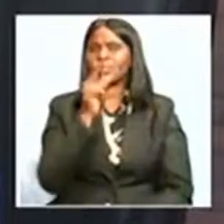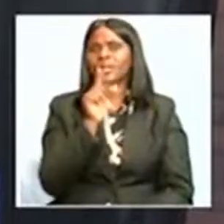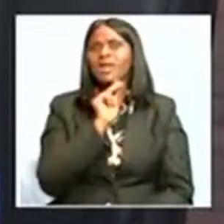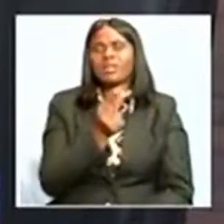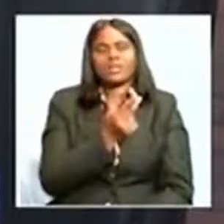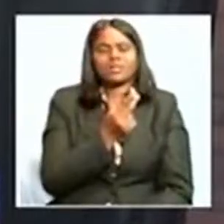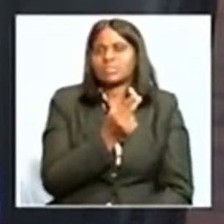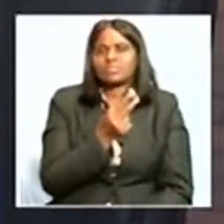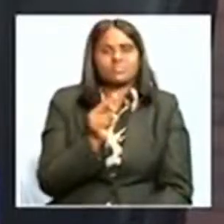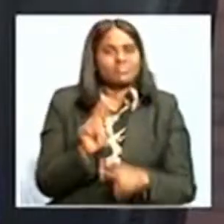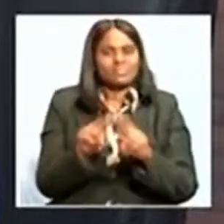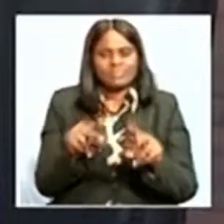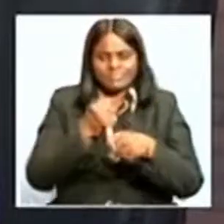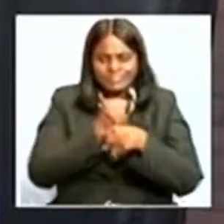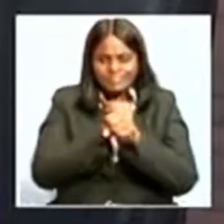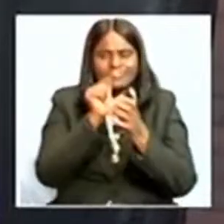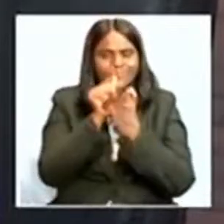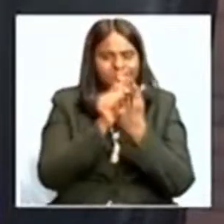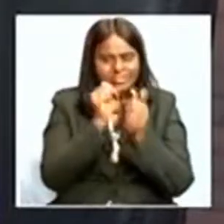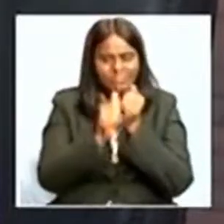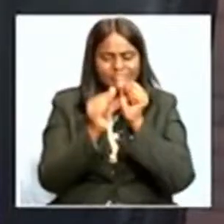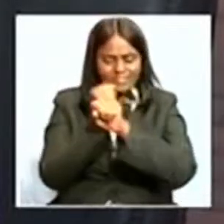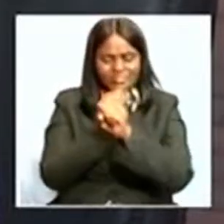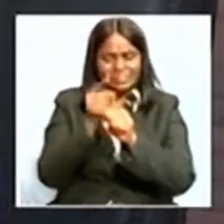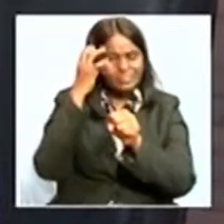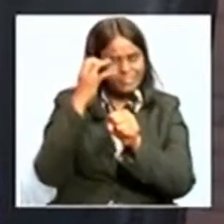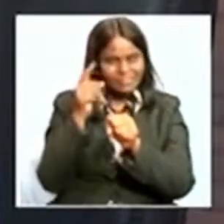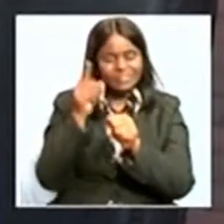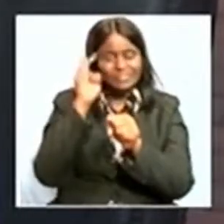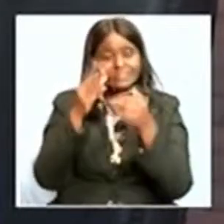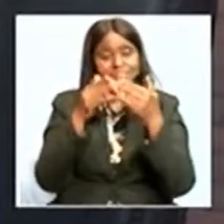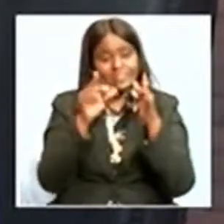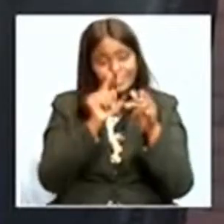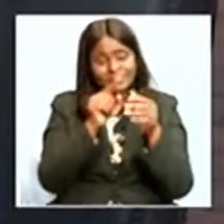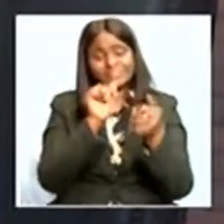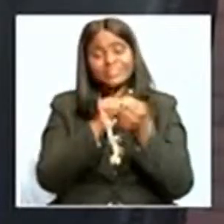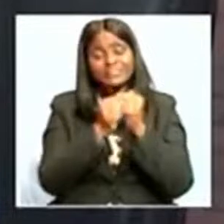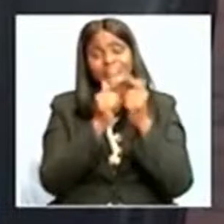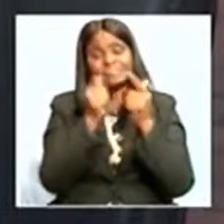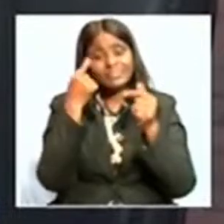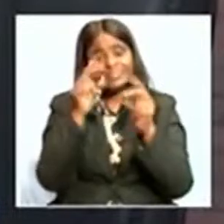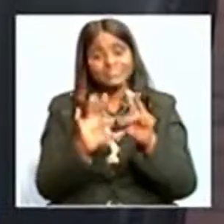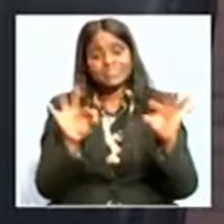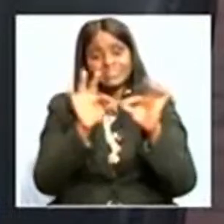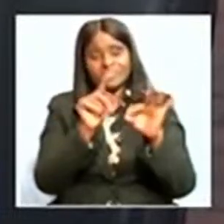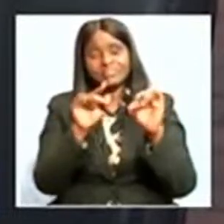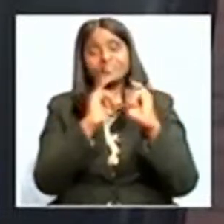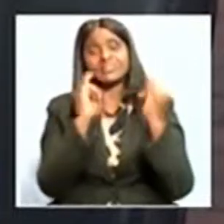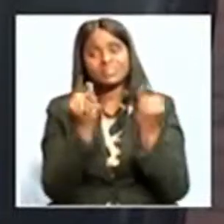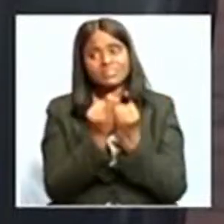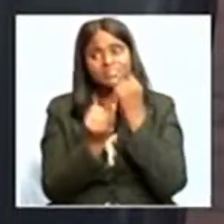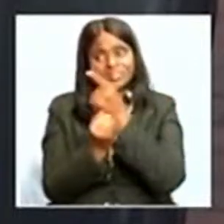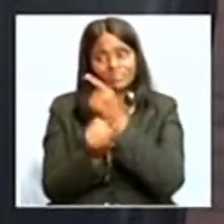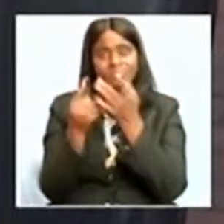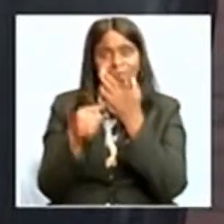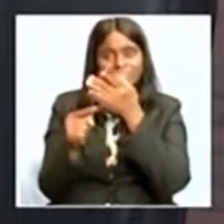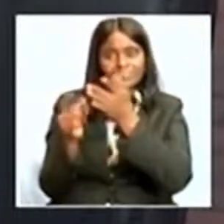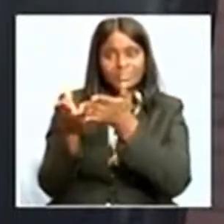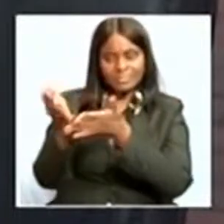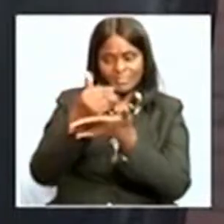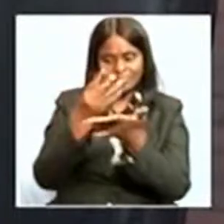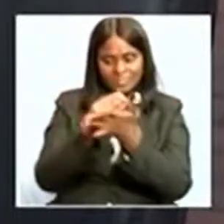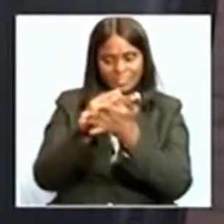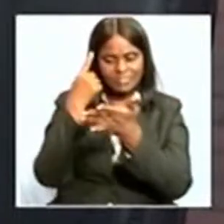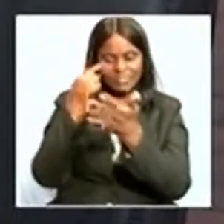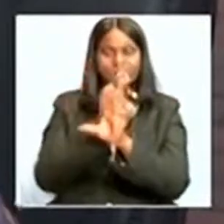us, Chair, creating laws that protect the officers. I think we'll be opening a Pandora box for a very important institution that is supposed to collect money on